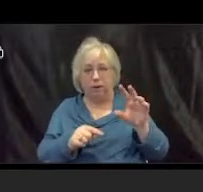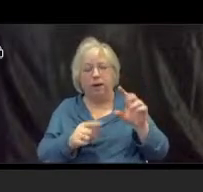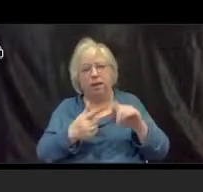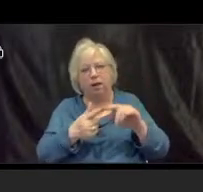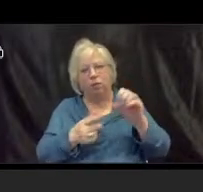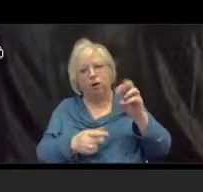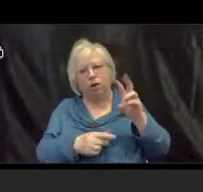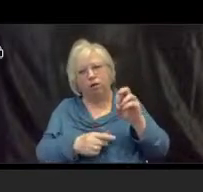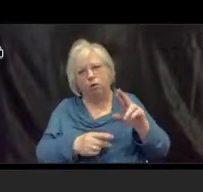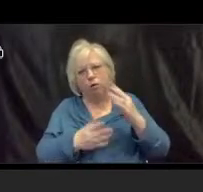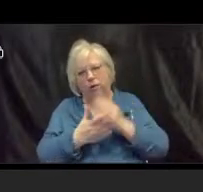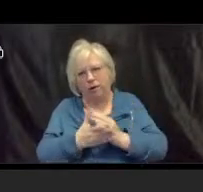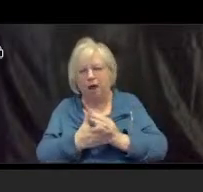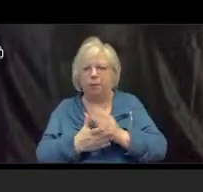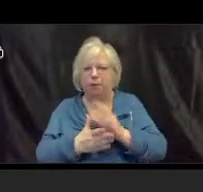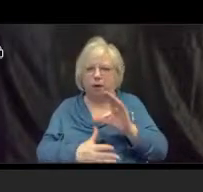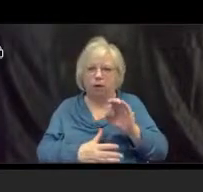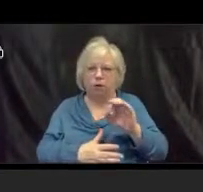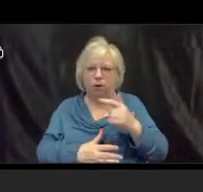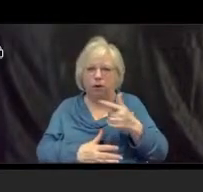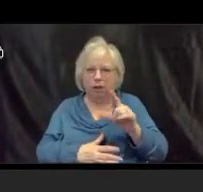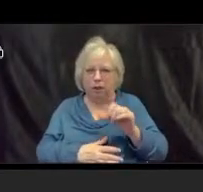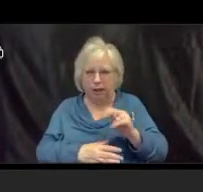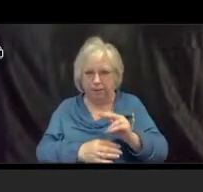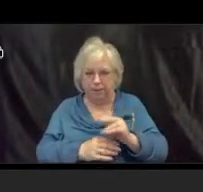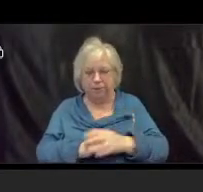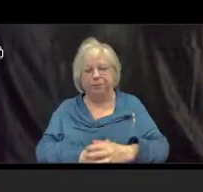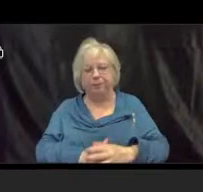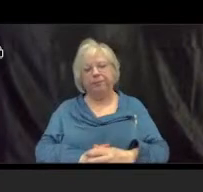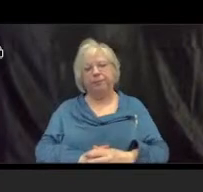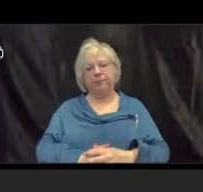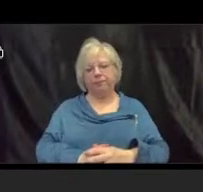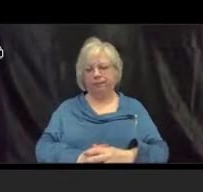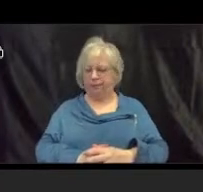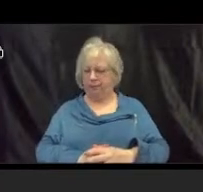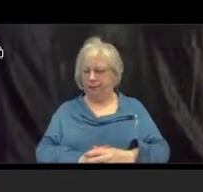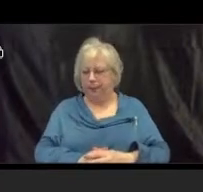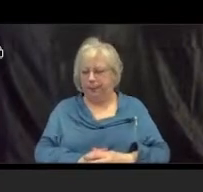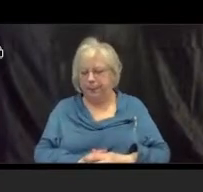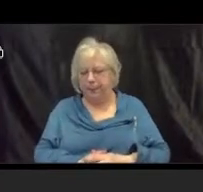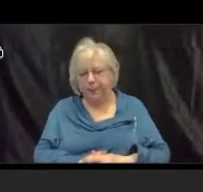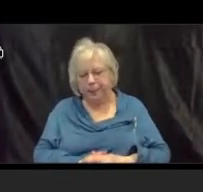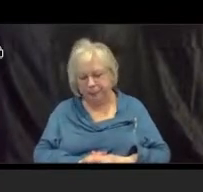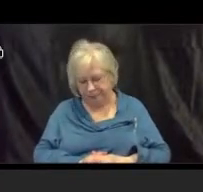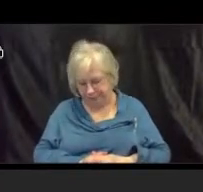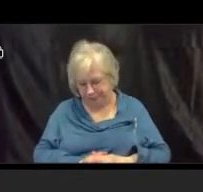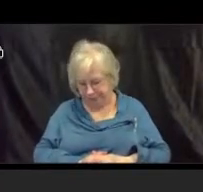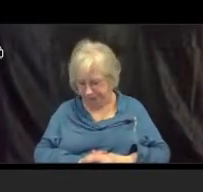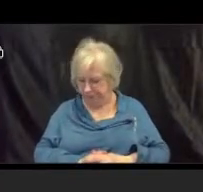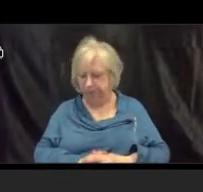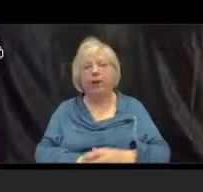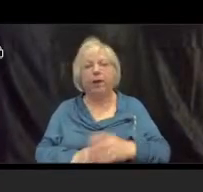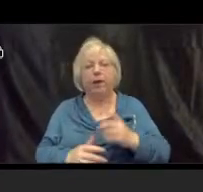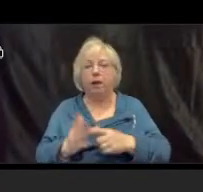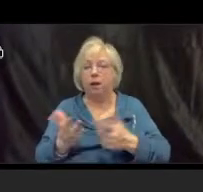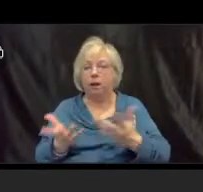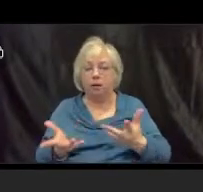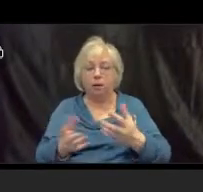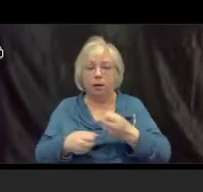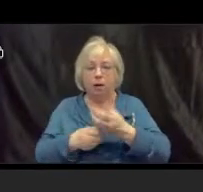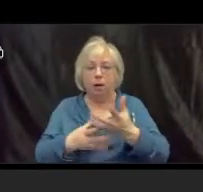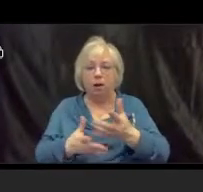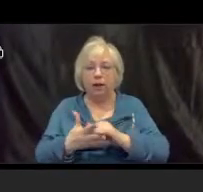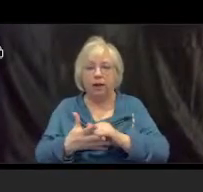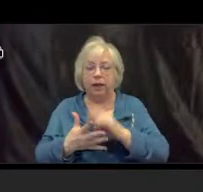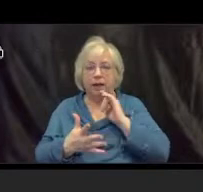stops down Colonel Glen. Down Lawson Road, it stops at the Dollar General. So what that's causing is a backflow